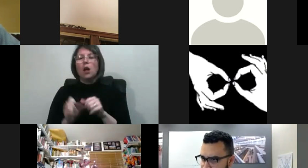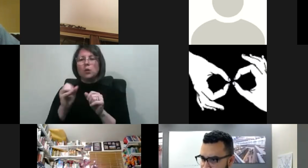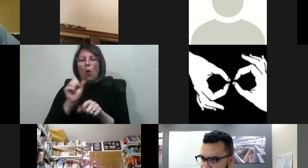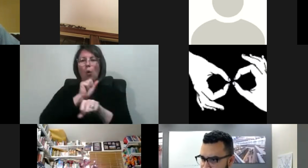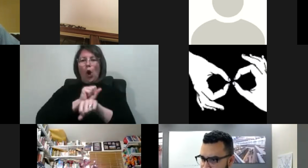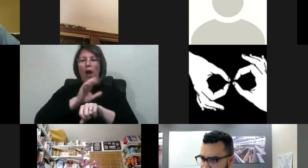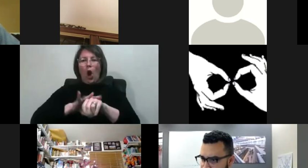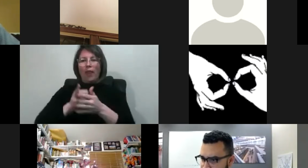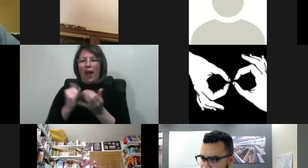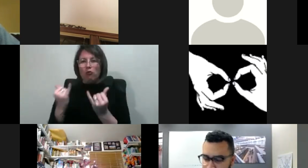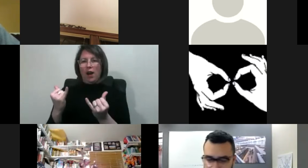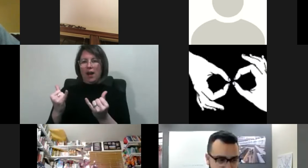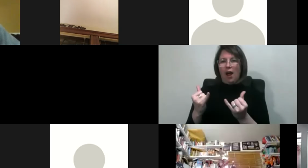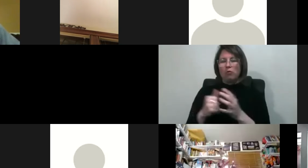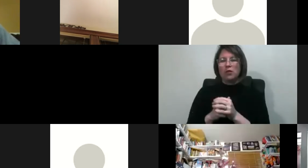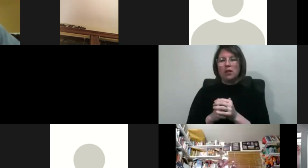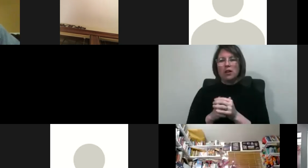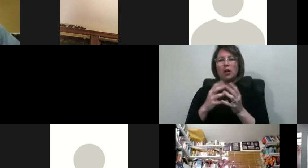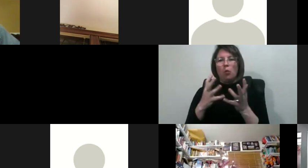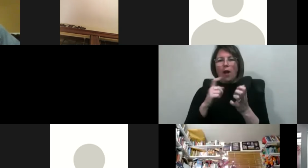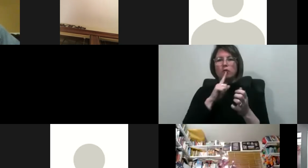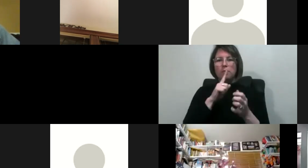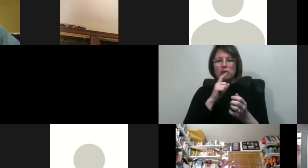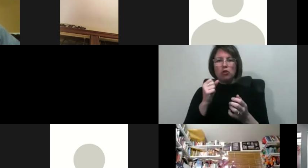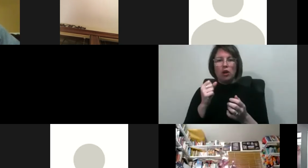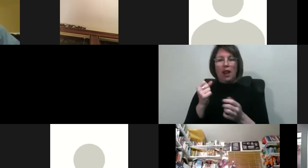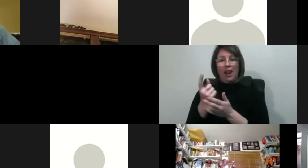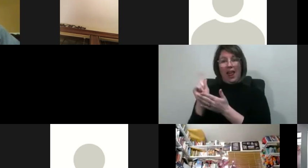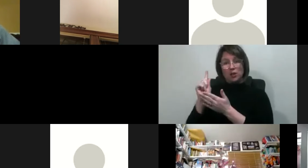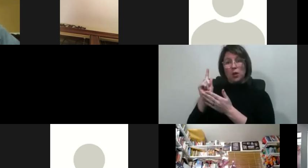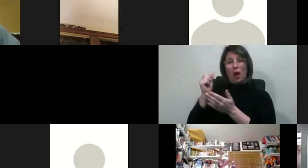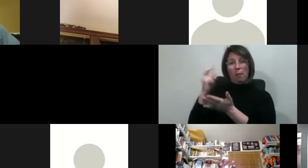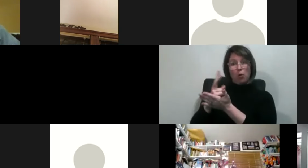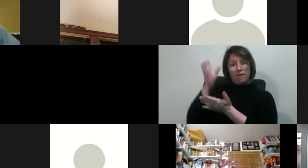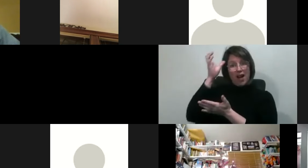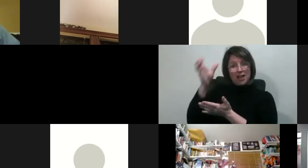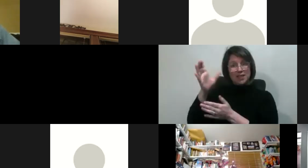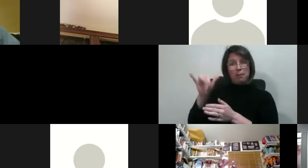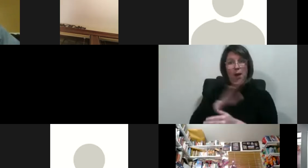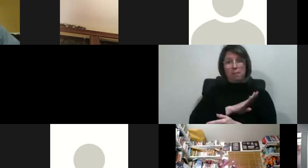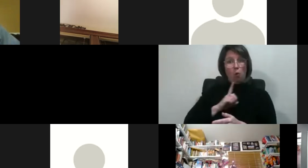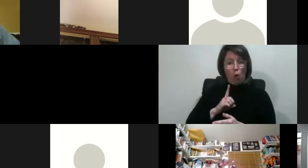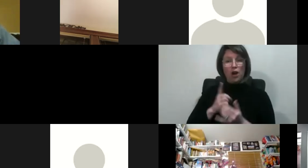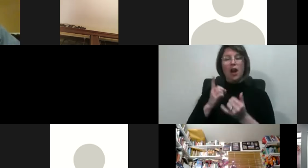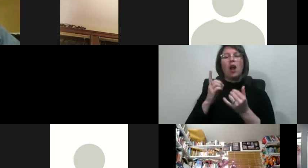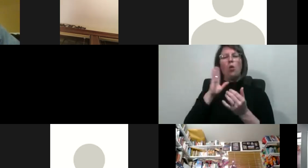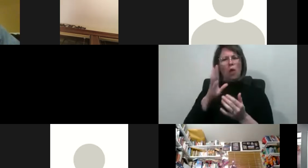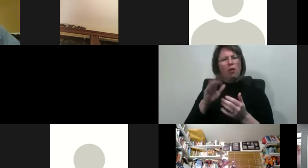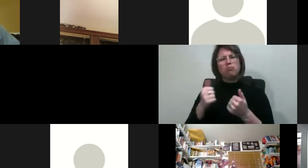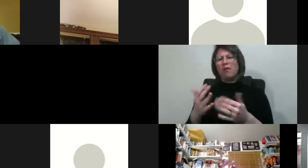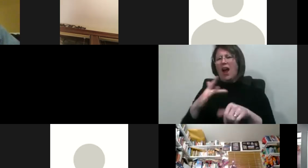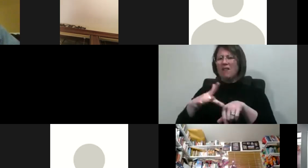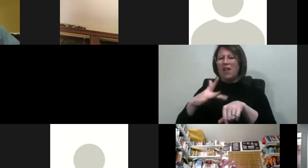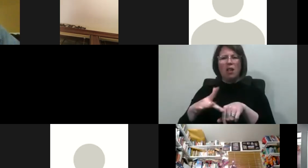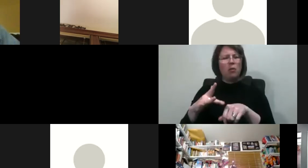speak. They want to make sure they kind of got approved in concept last week by the board. So, but they will be available. We definitely want to give people a couple of